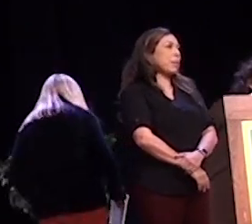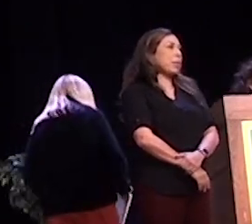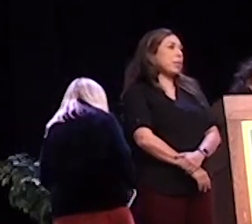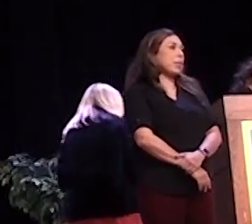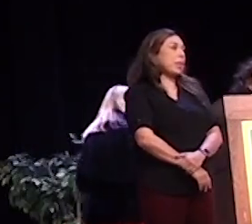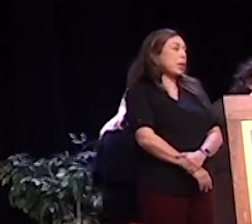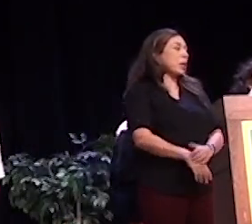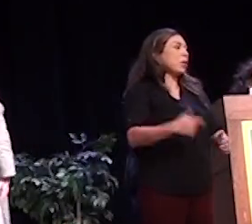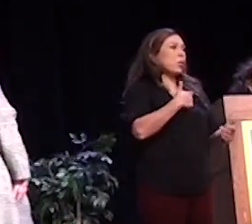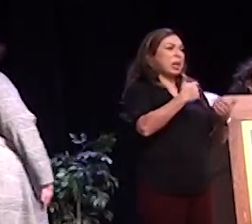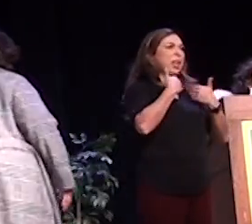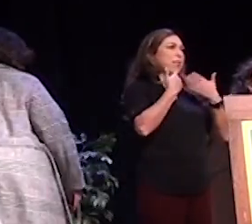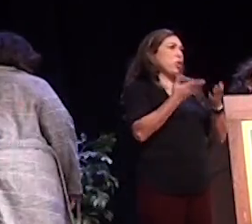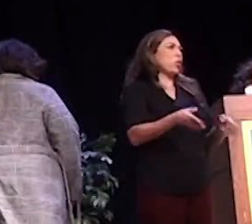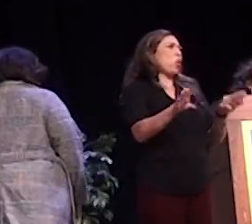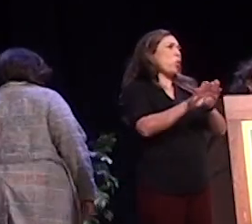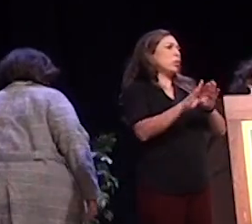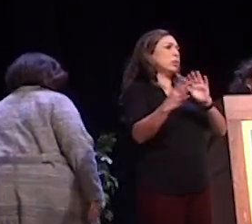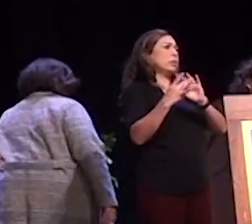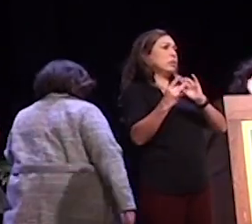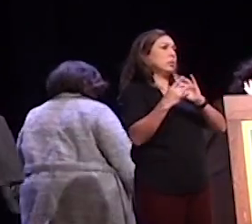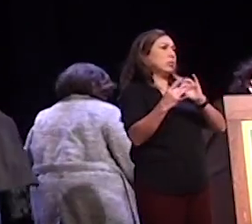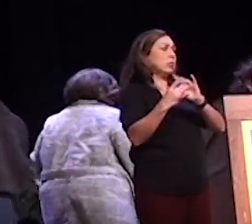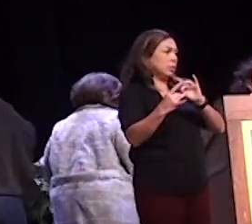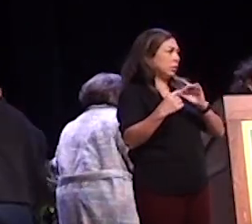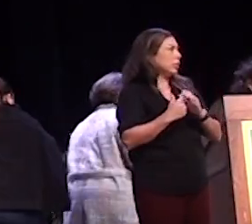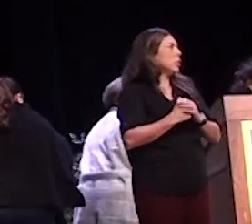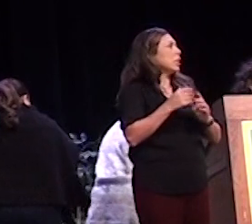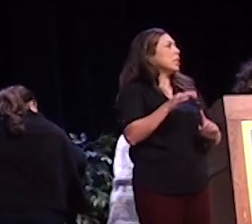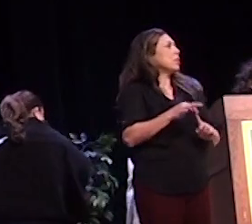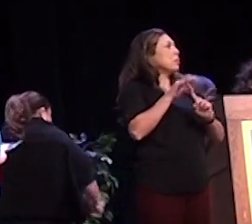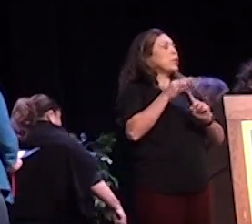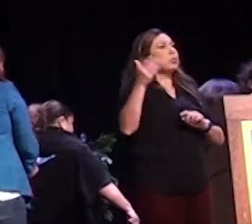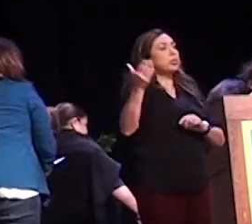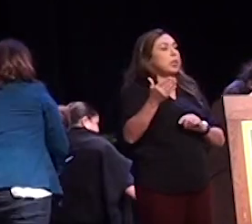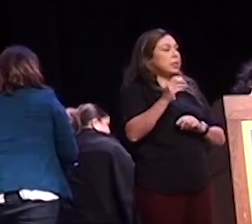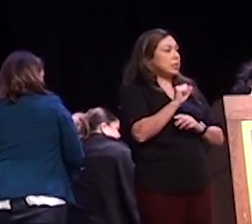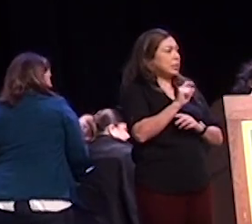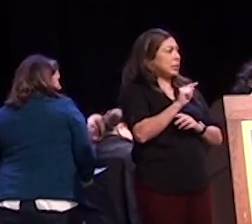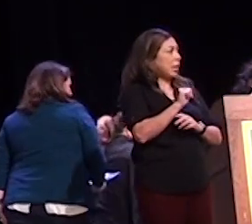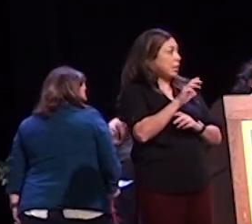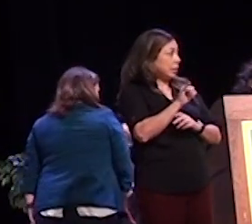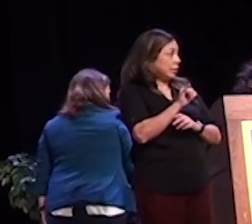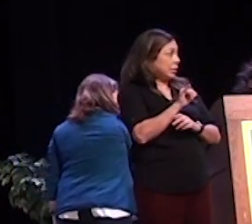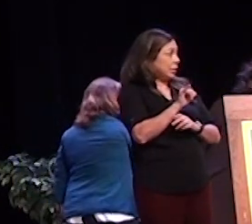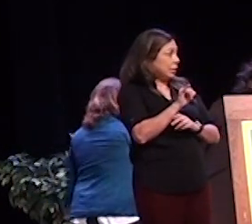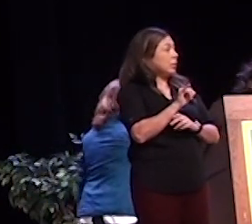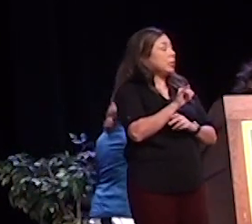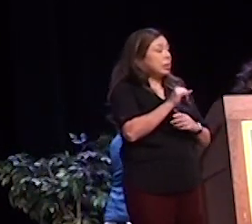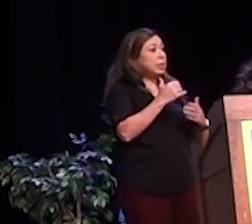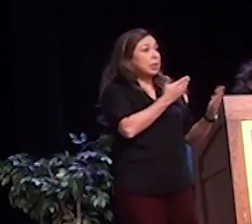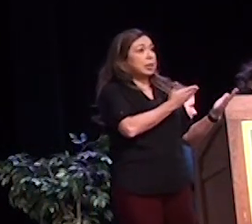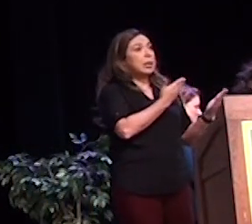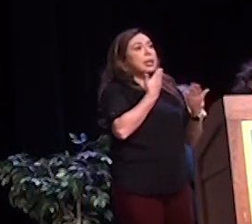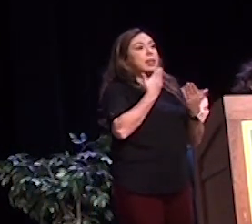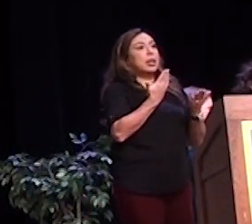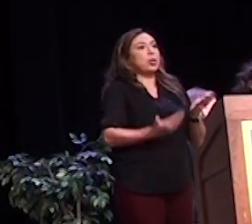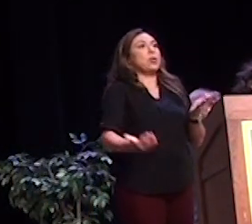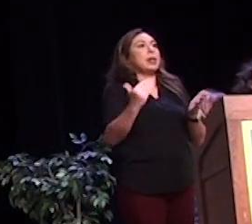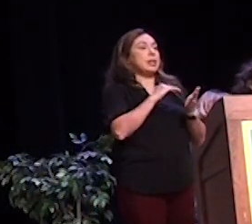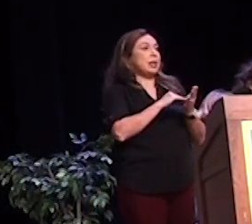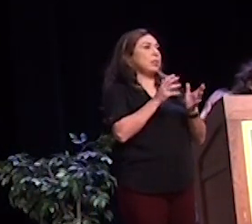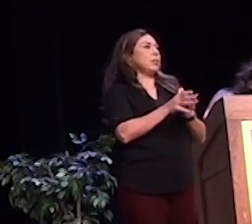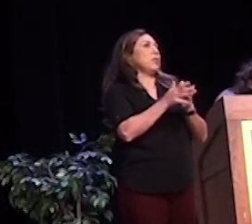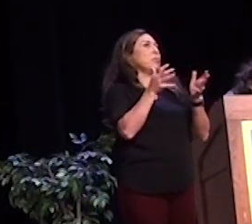We have closing remarks from a very, very, very special guest, so stay seated. Thank you